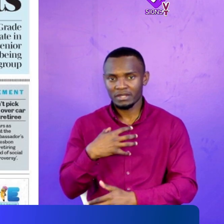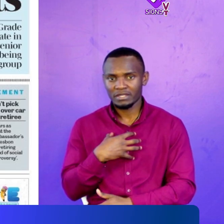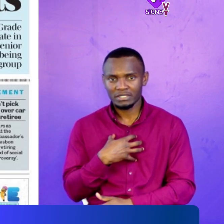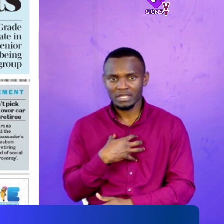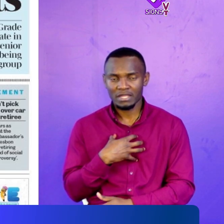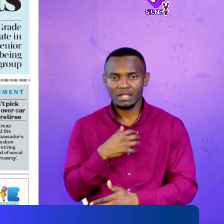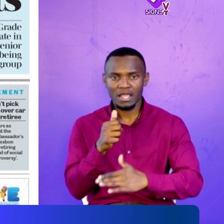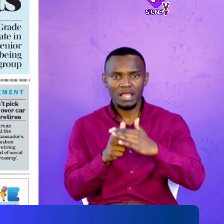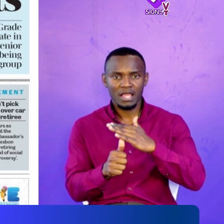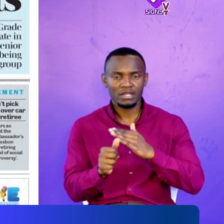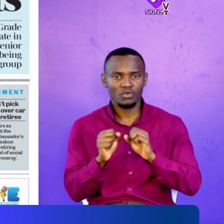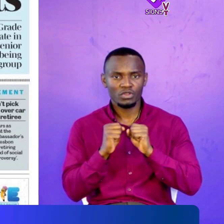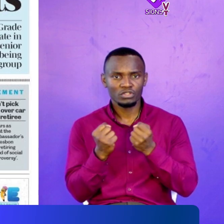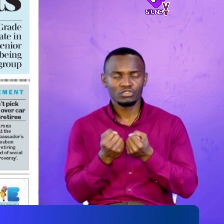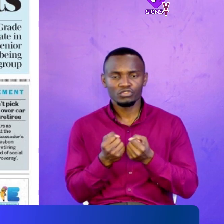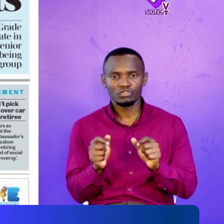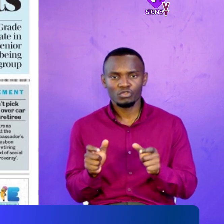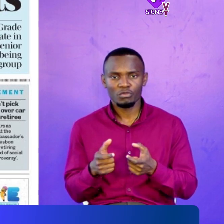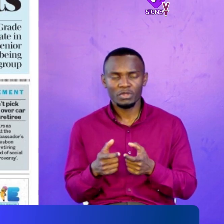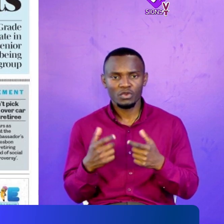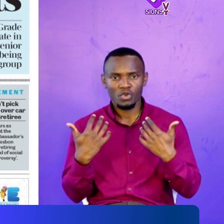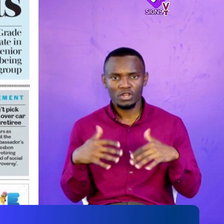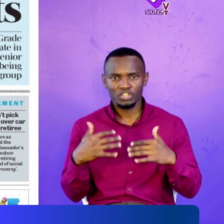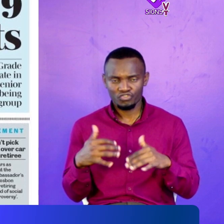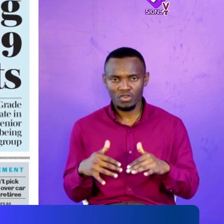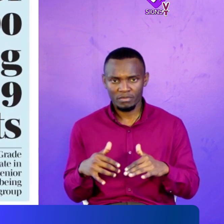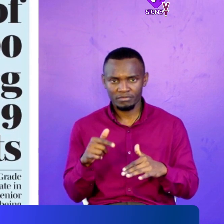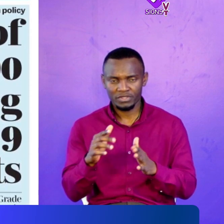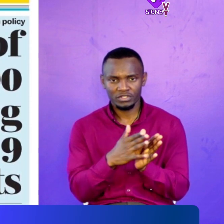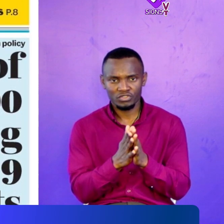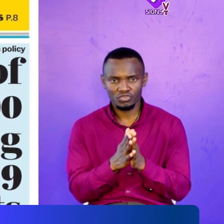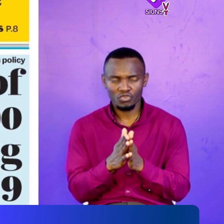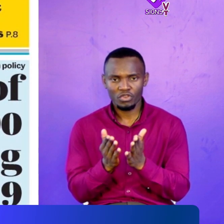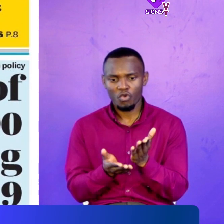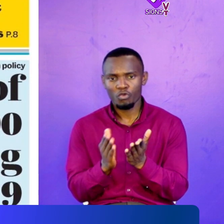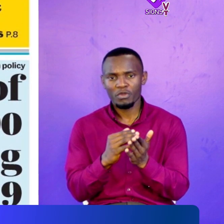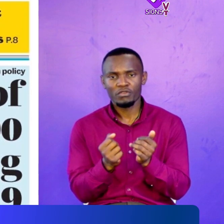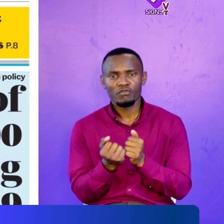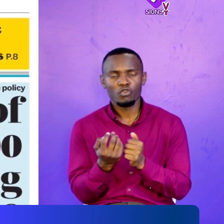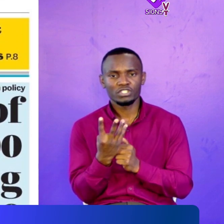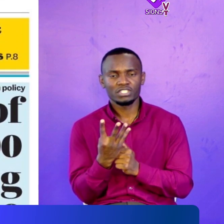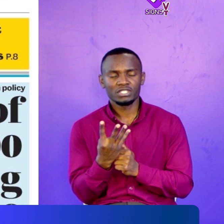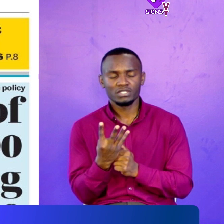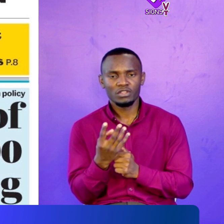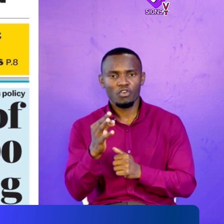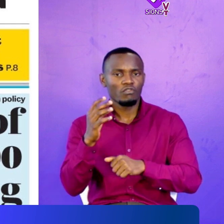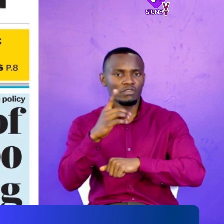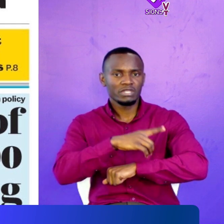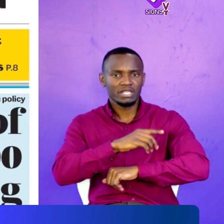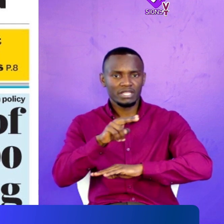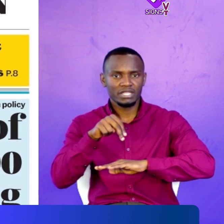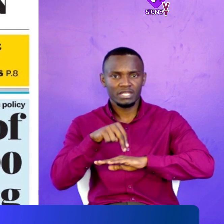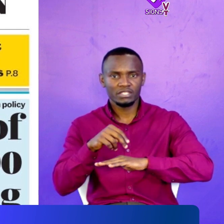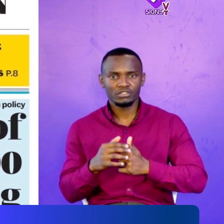social media controversy. That is a story that you'll find on page 14 of the Daily